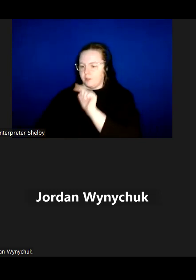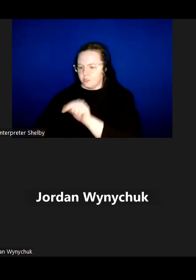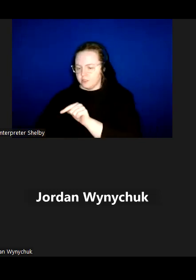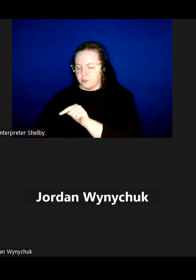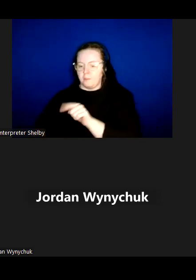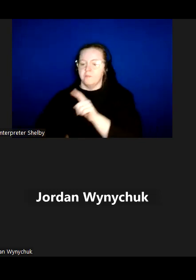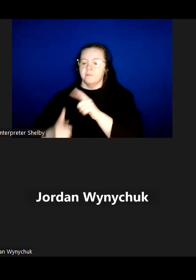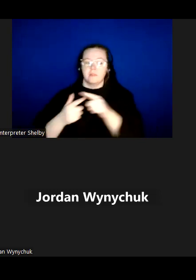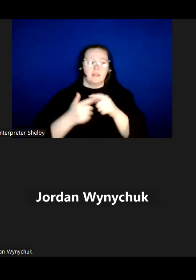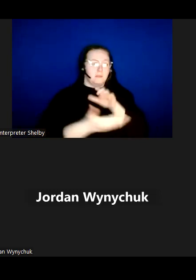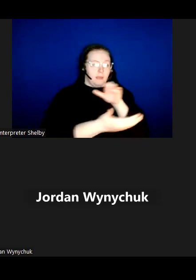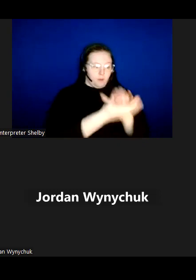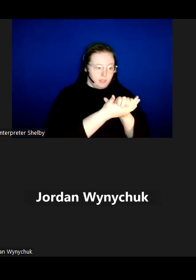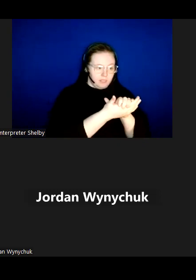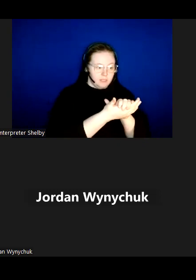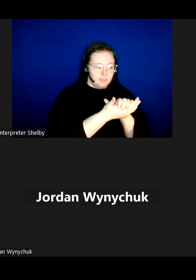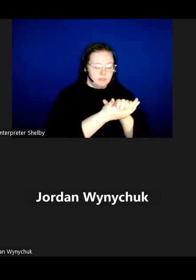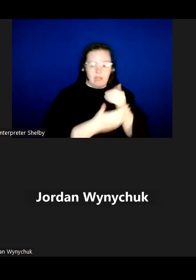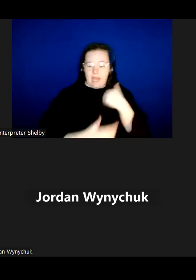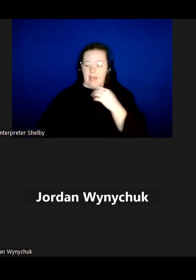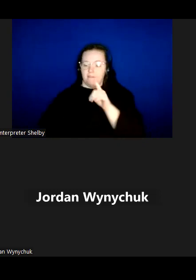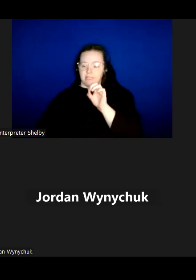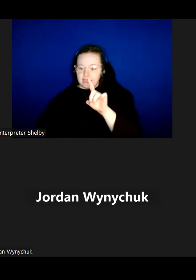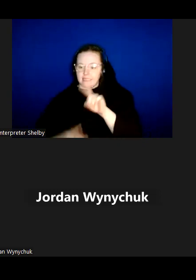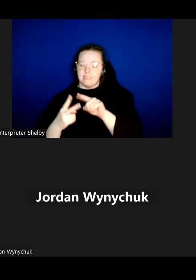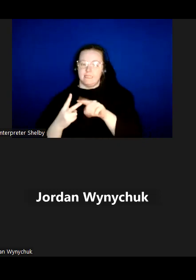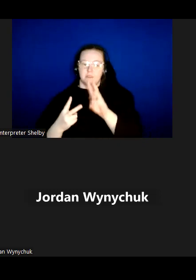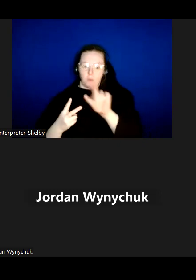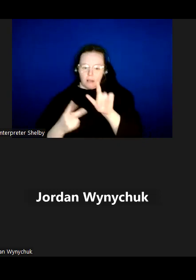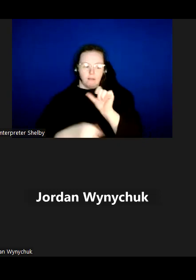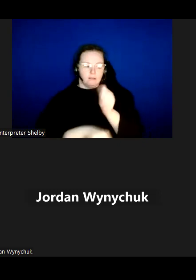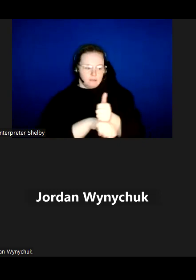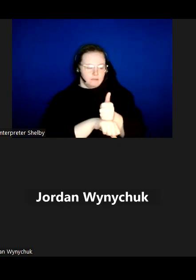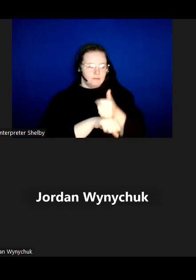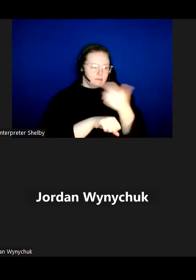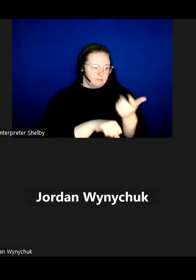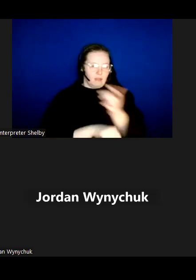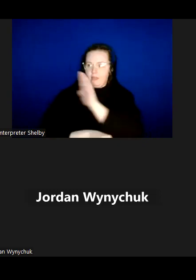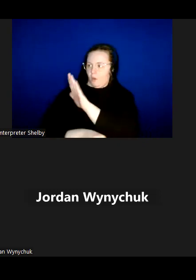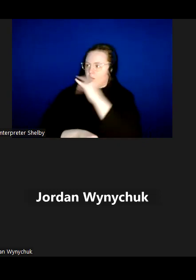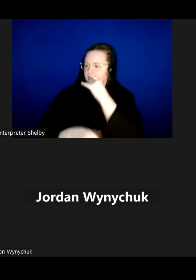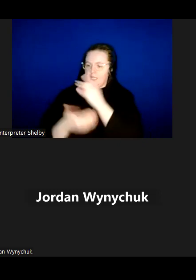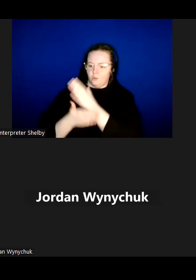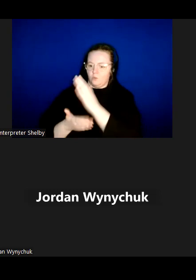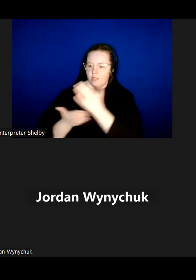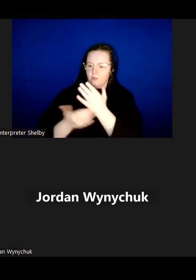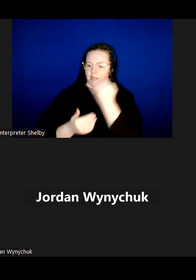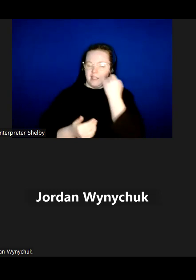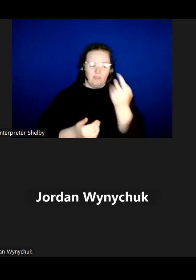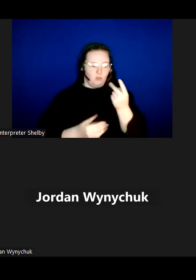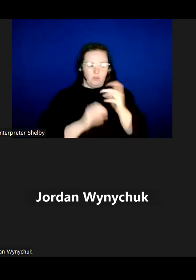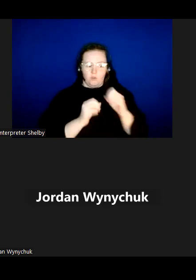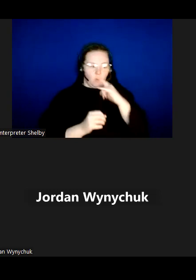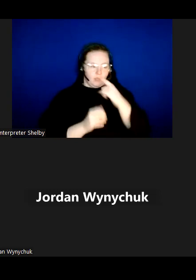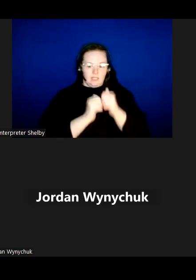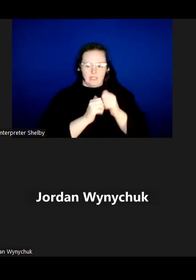you marry and again, you have your own deeds and your wills. Yep. Where, like, what rights would they have if you had no children together, but he had